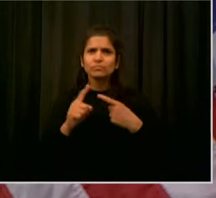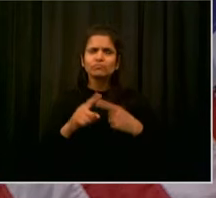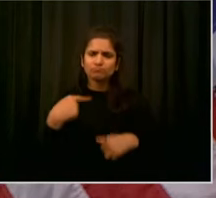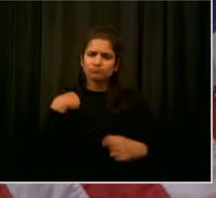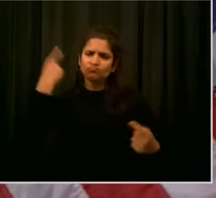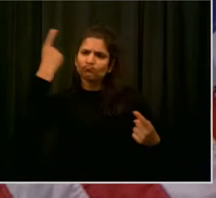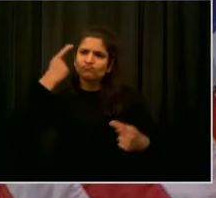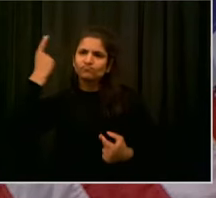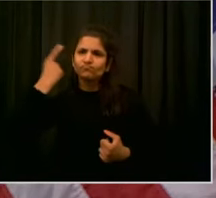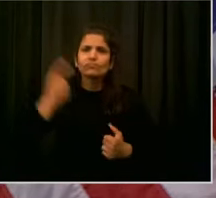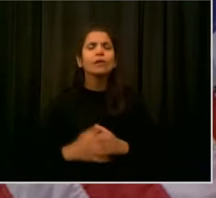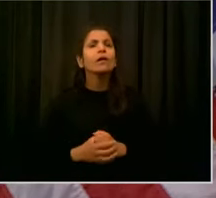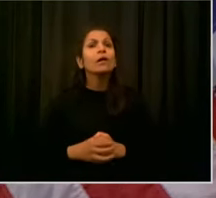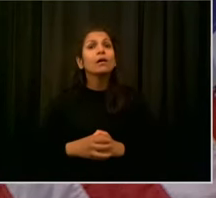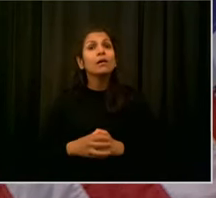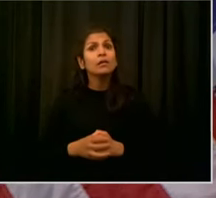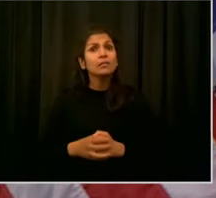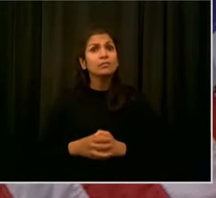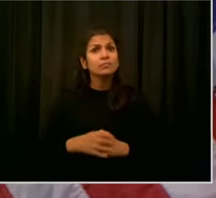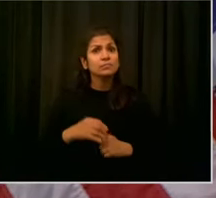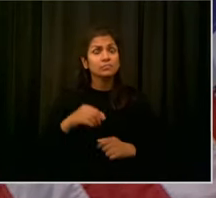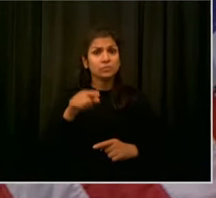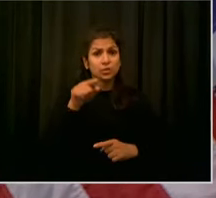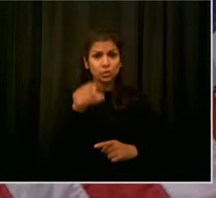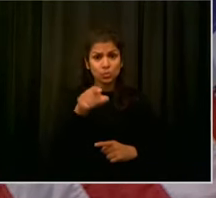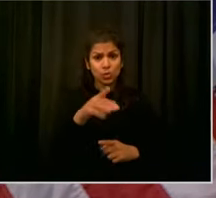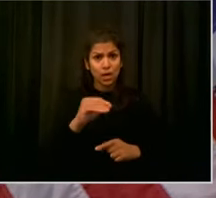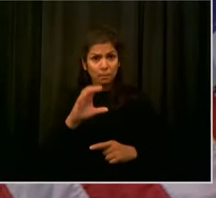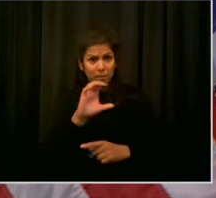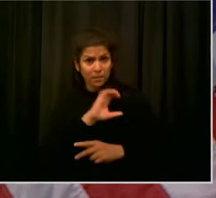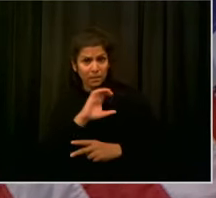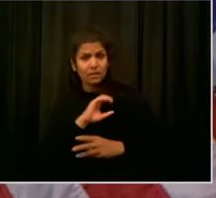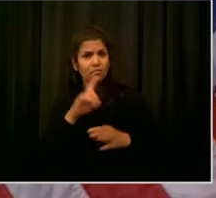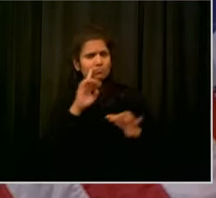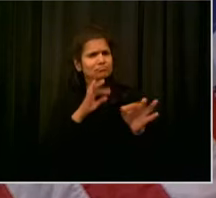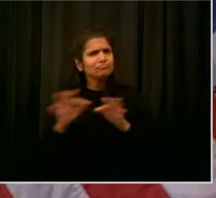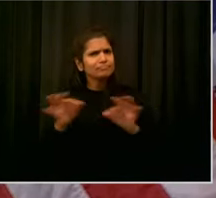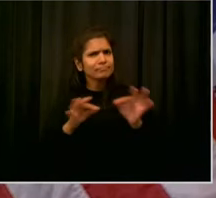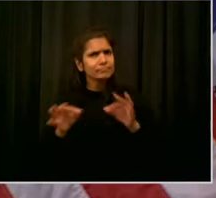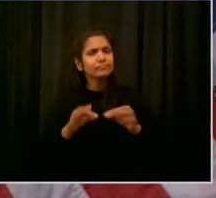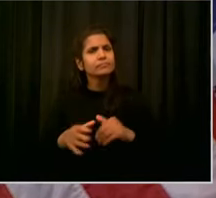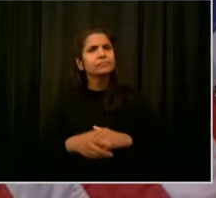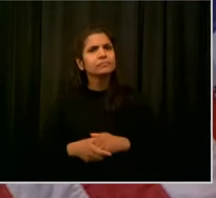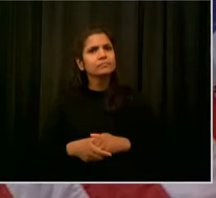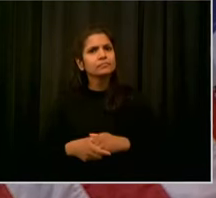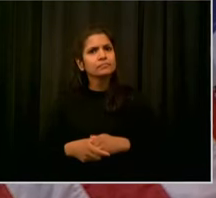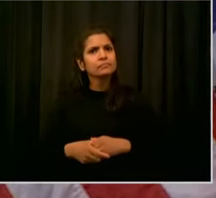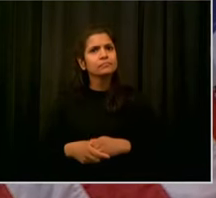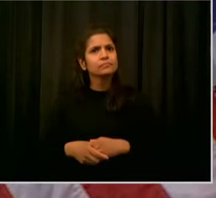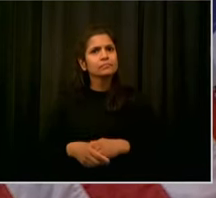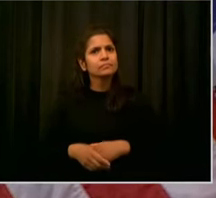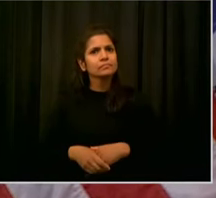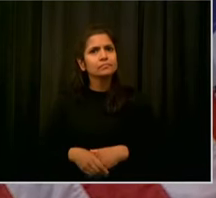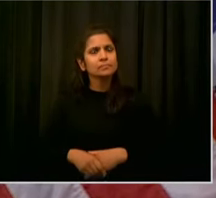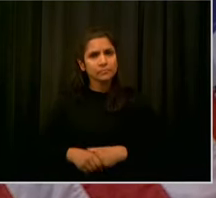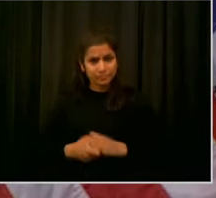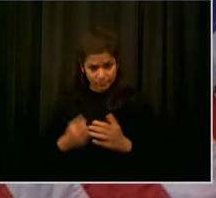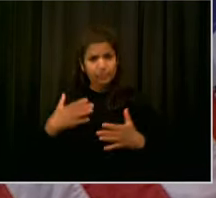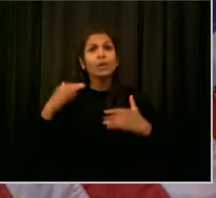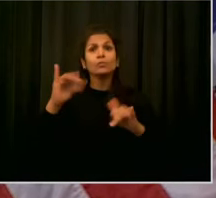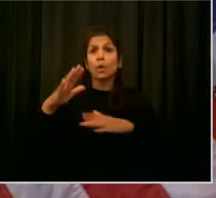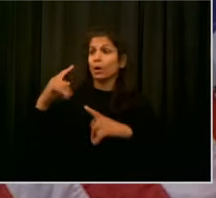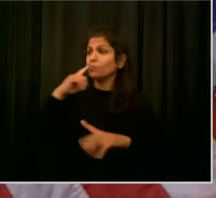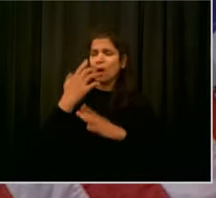all describe how the tactical directions for the police have changed over the course of the protests.